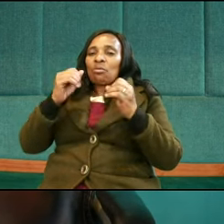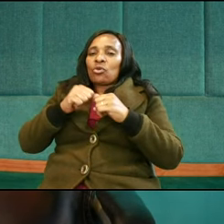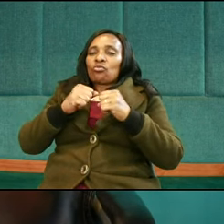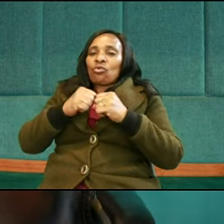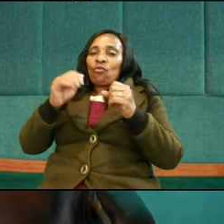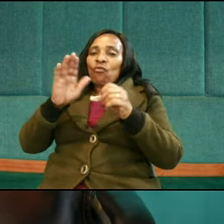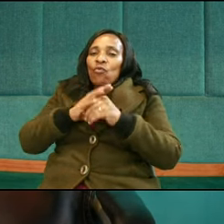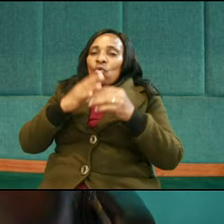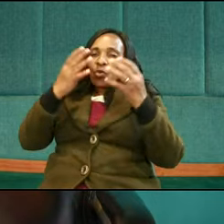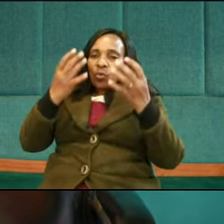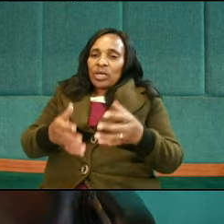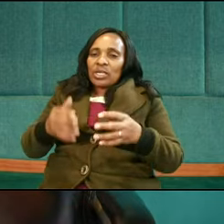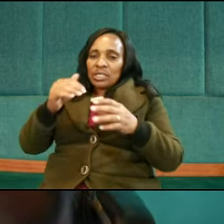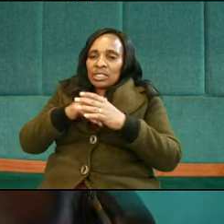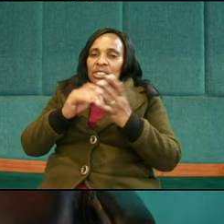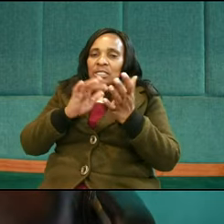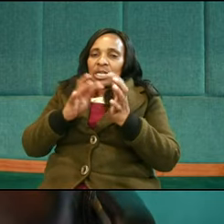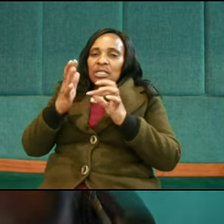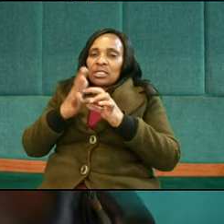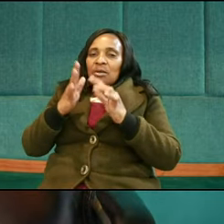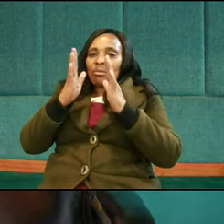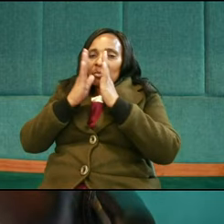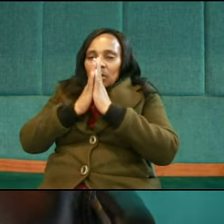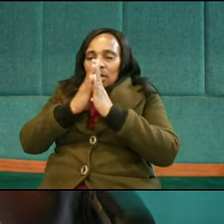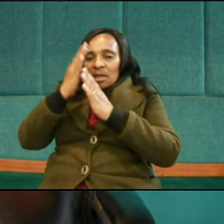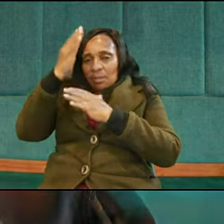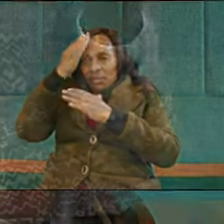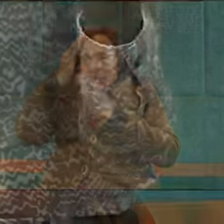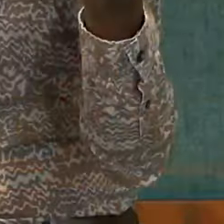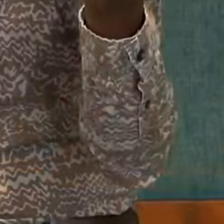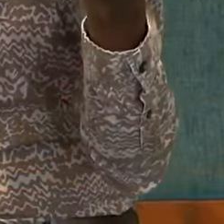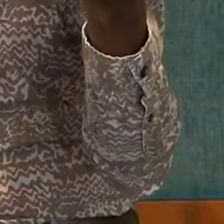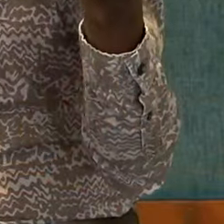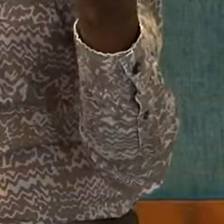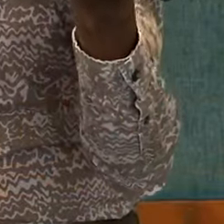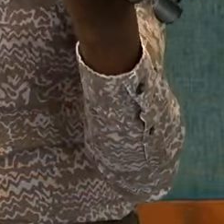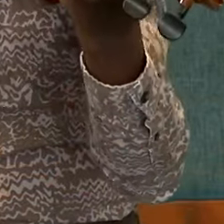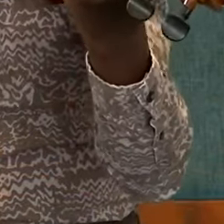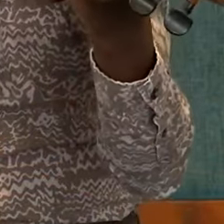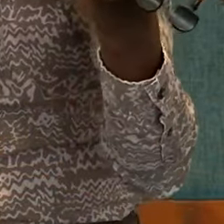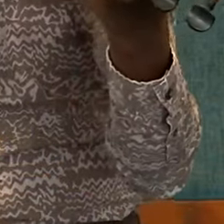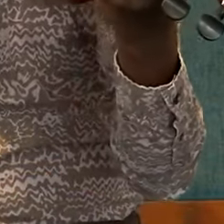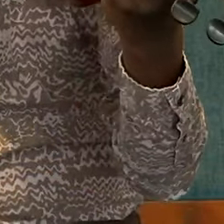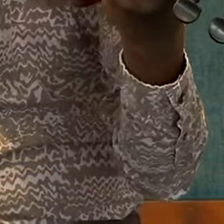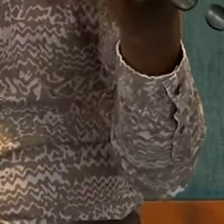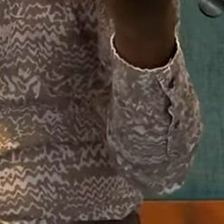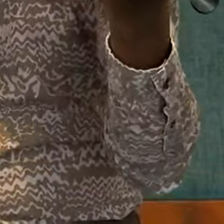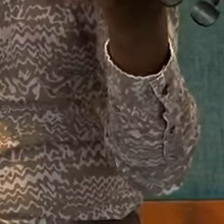weight on thee. For this is my humble prayer in Jesus' name. Amen. Amen.